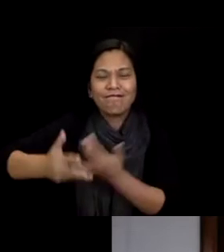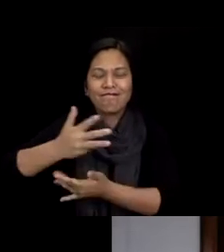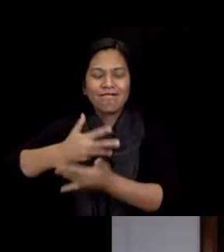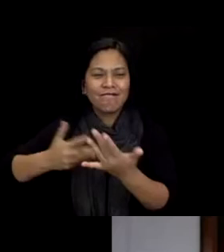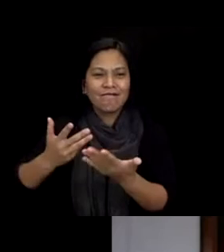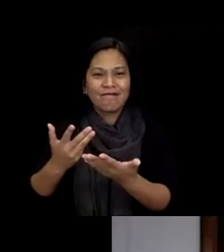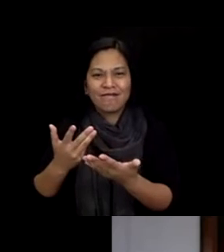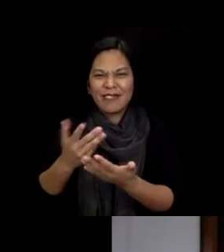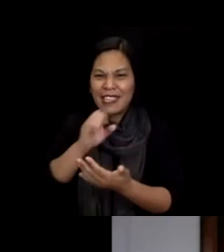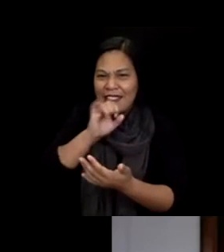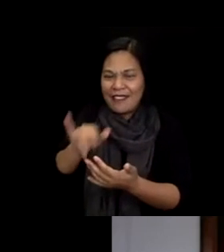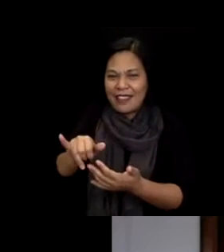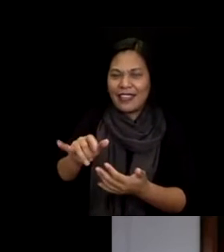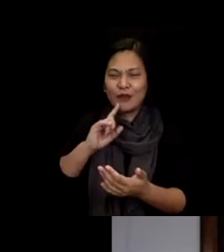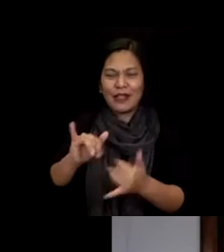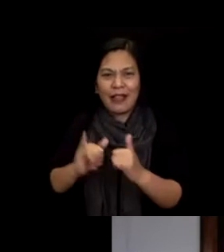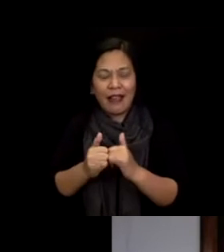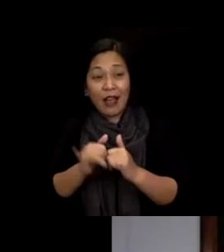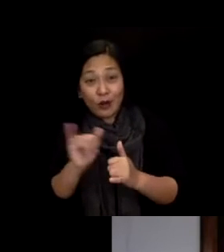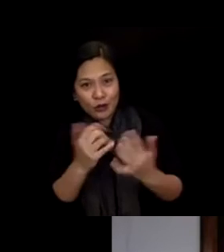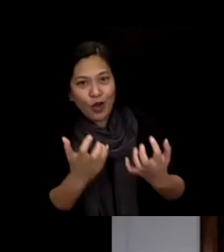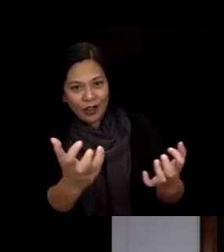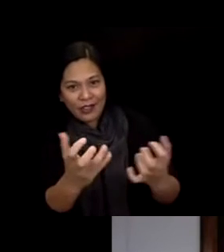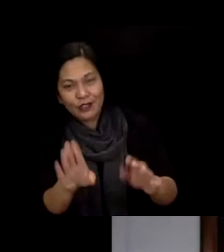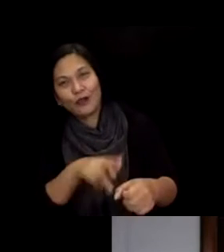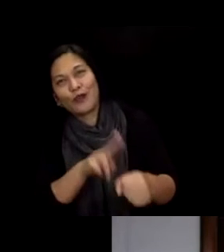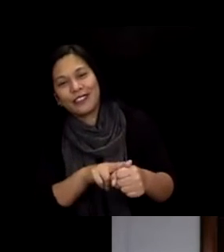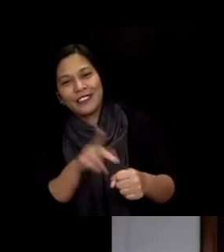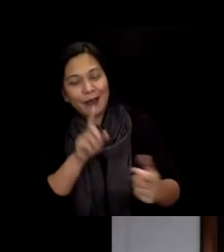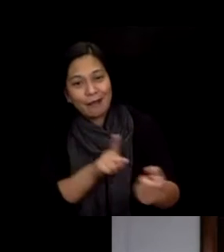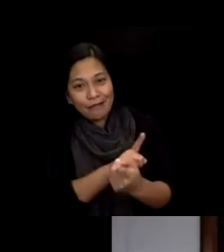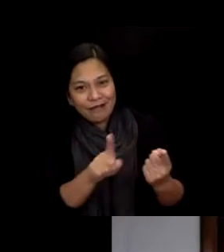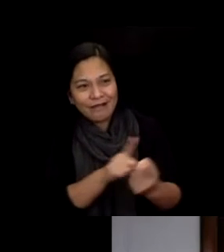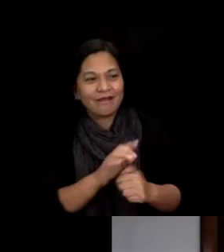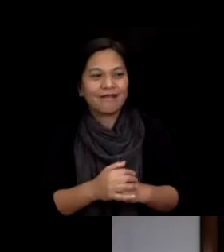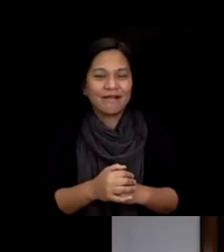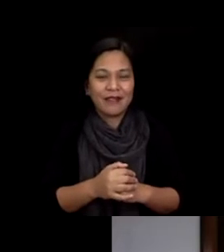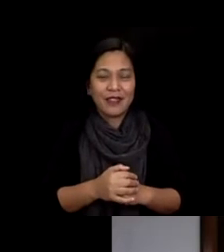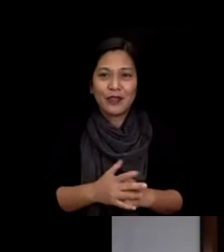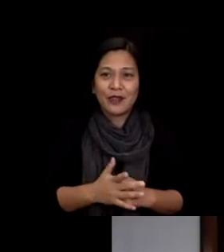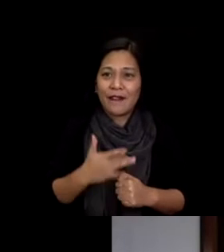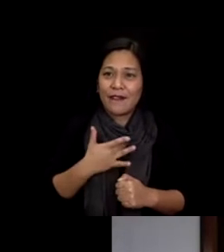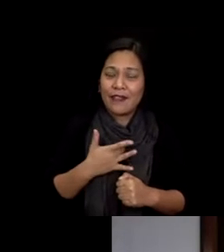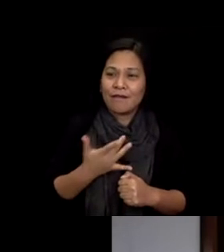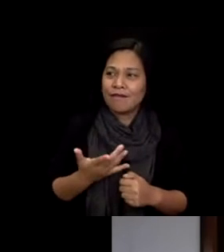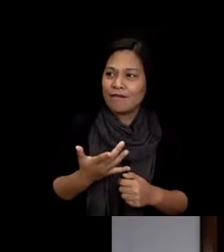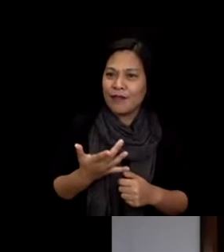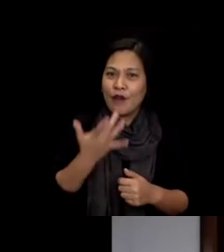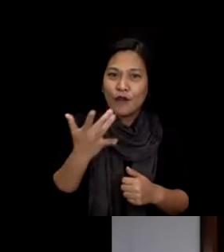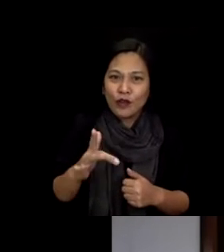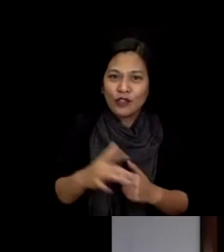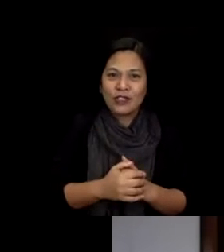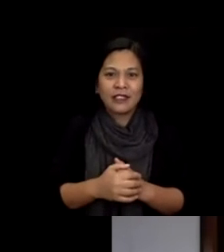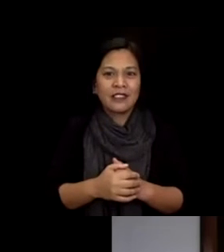other presenters, meeting audiences, of course. And I'm really lucky to have been able to pay my